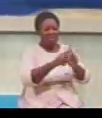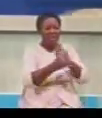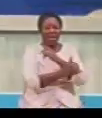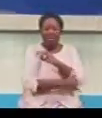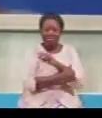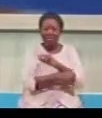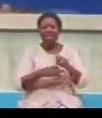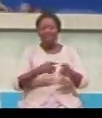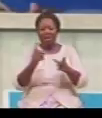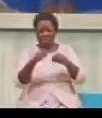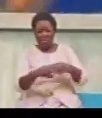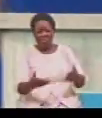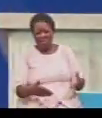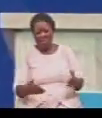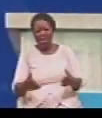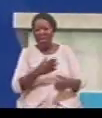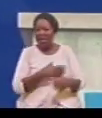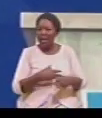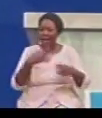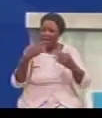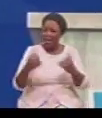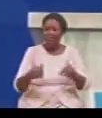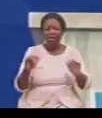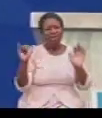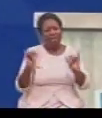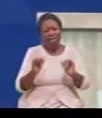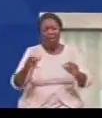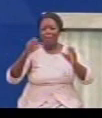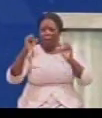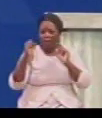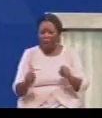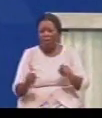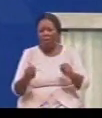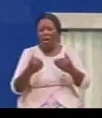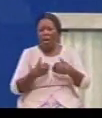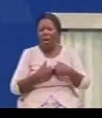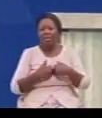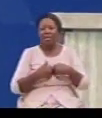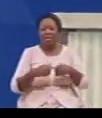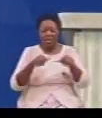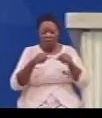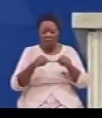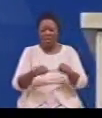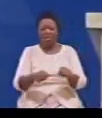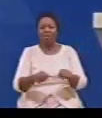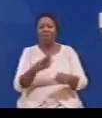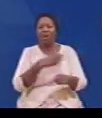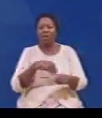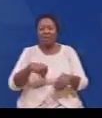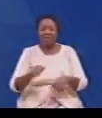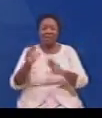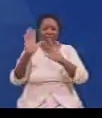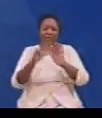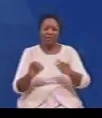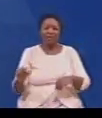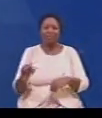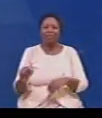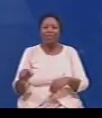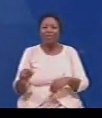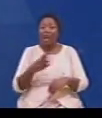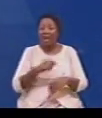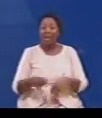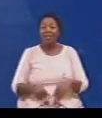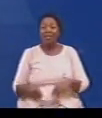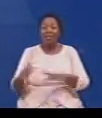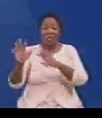coming over here. And the same power has remained, and it is still flowing. And the